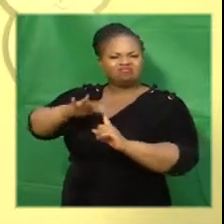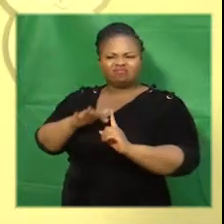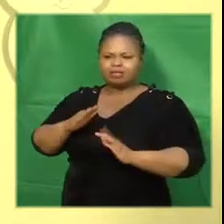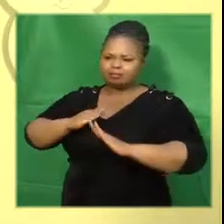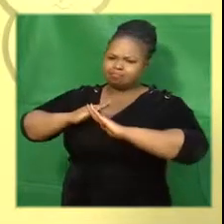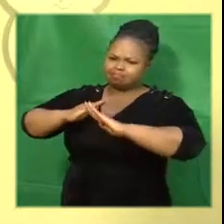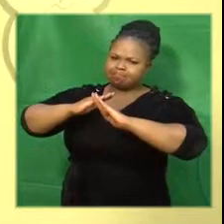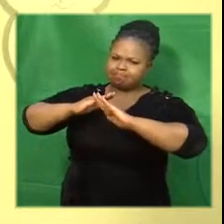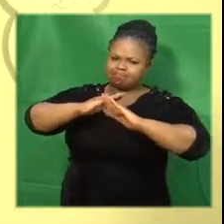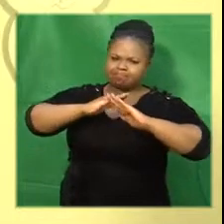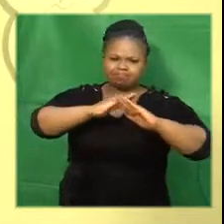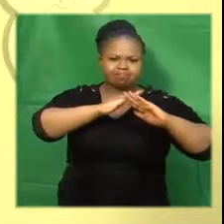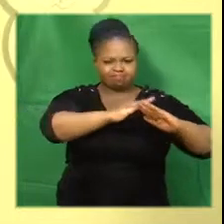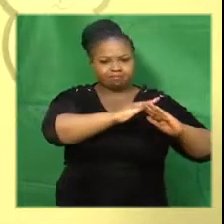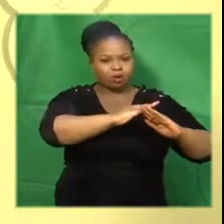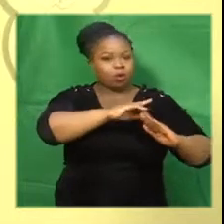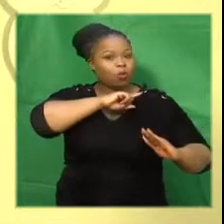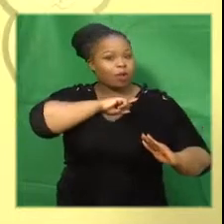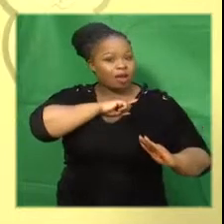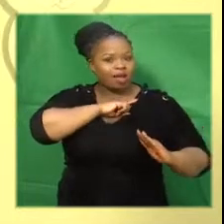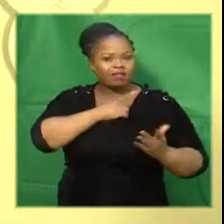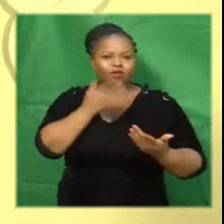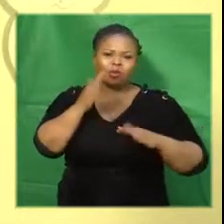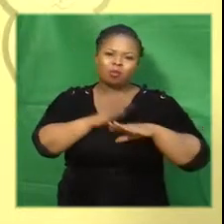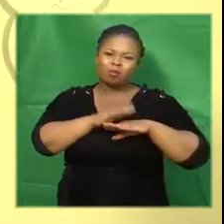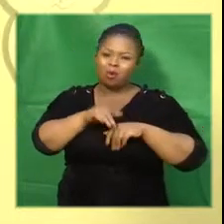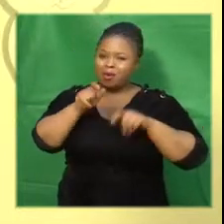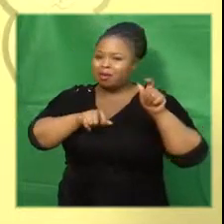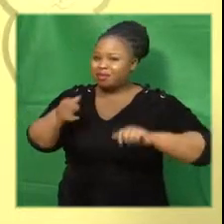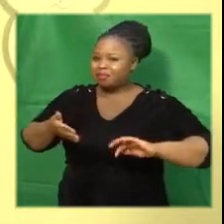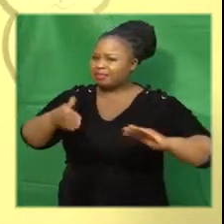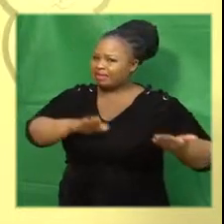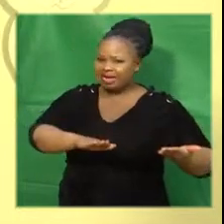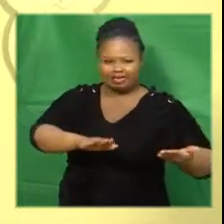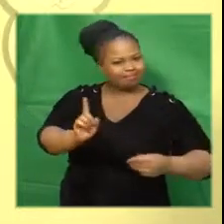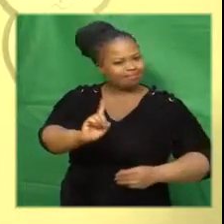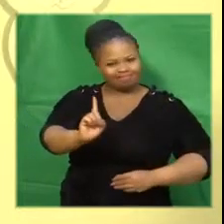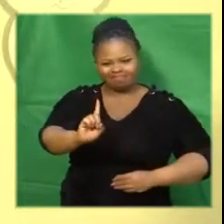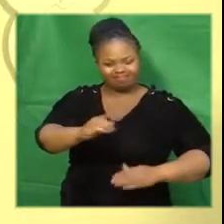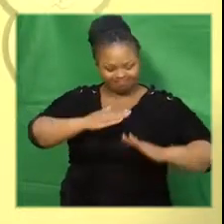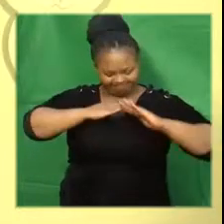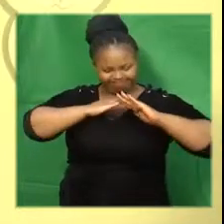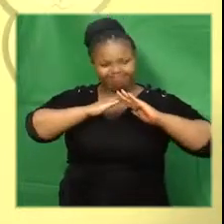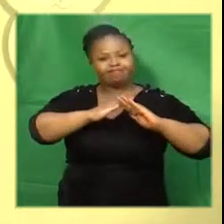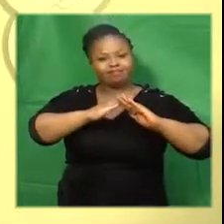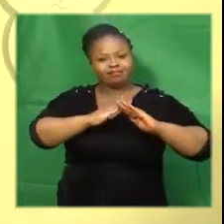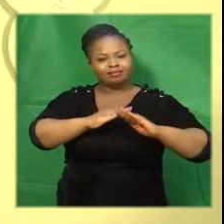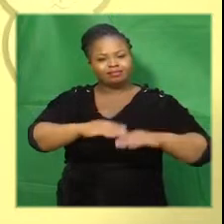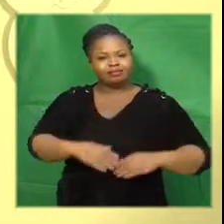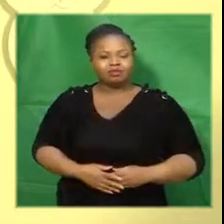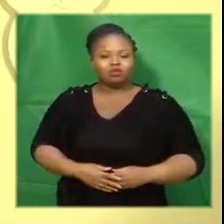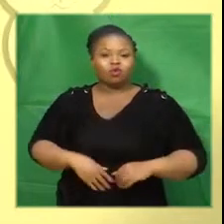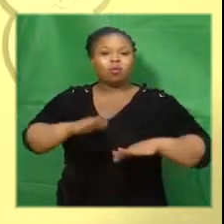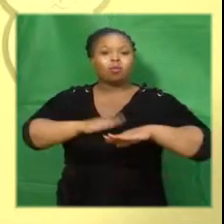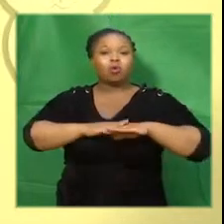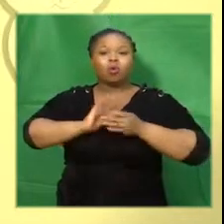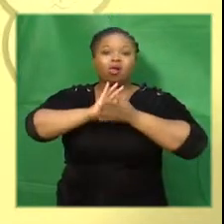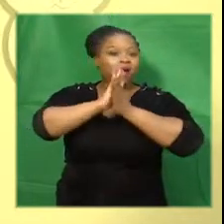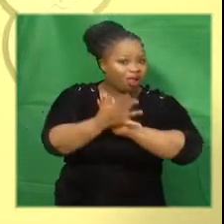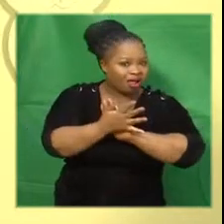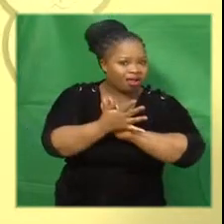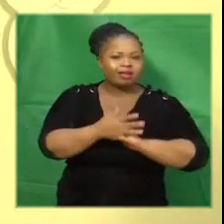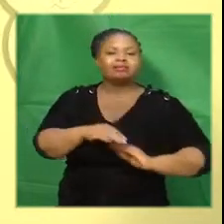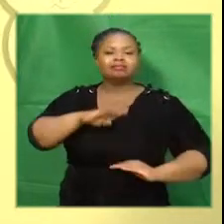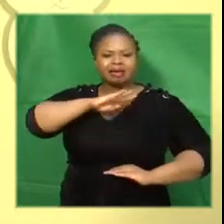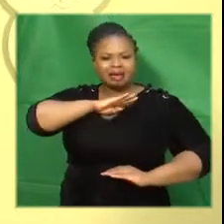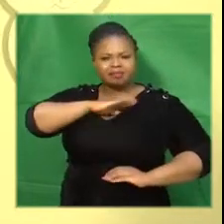restraint to prevent any loss of life or further escalation.